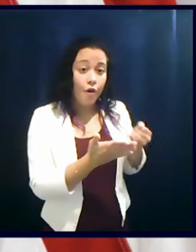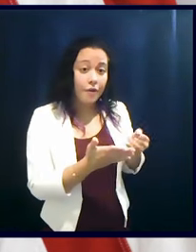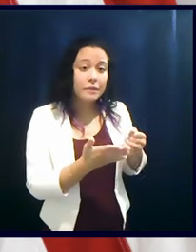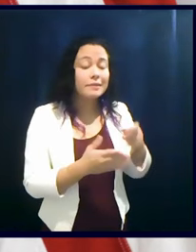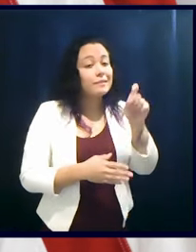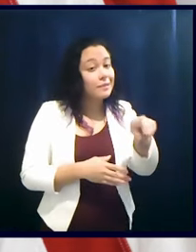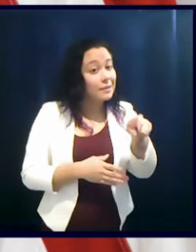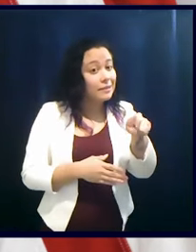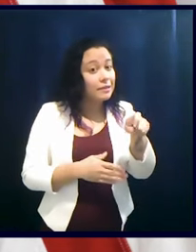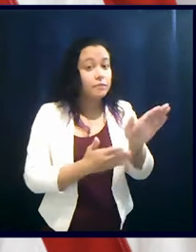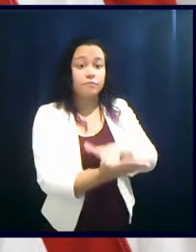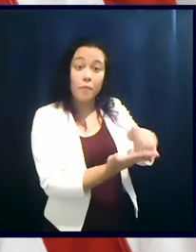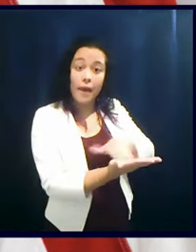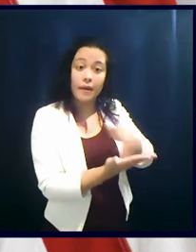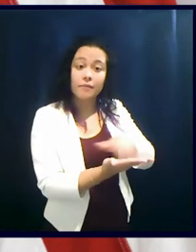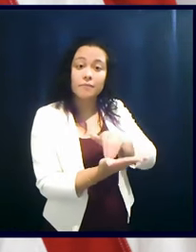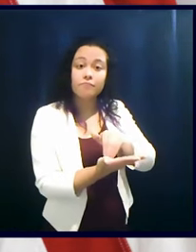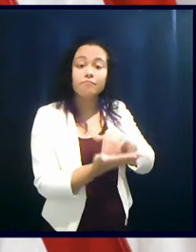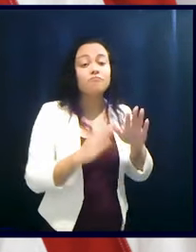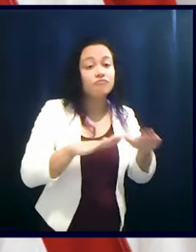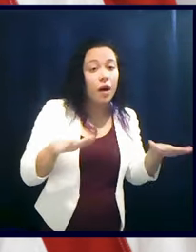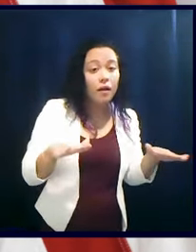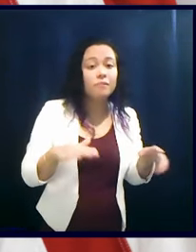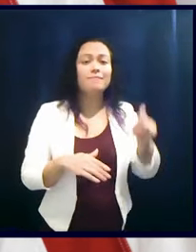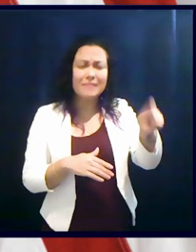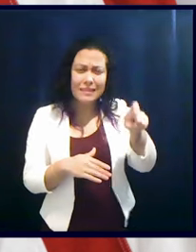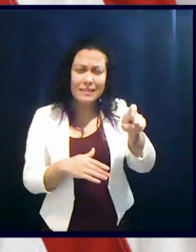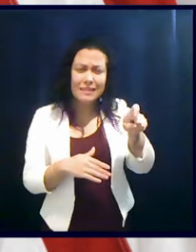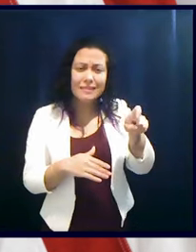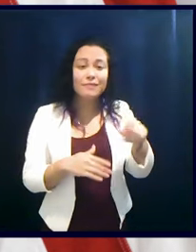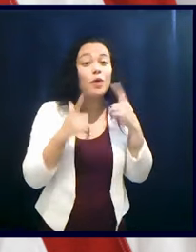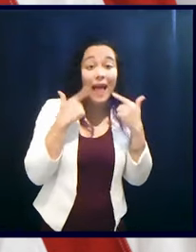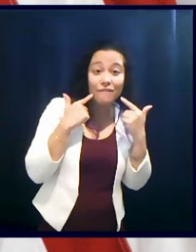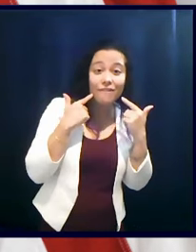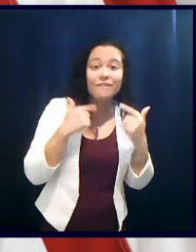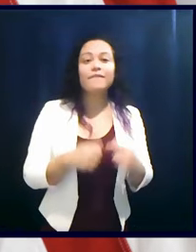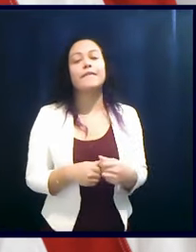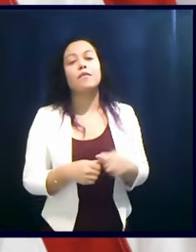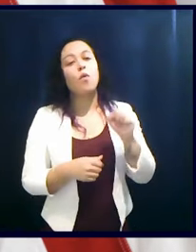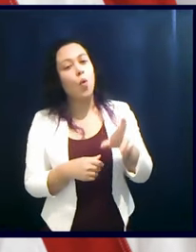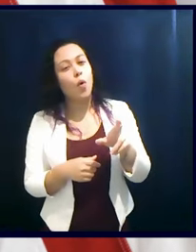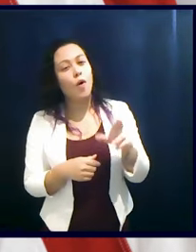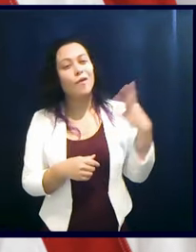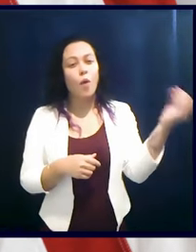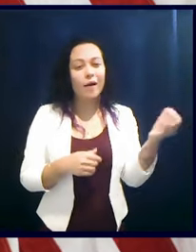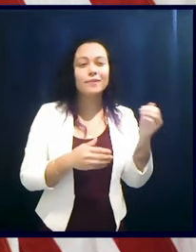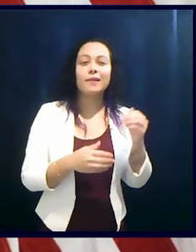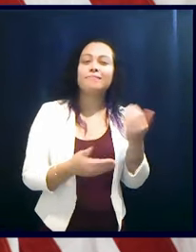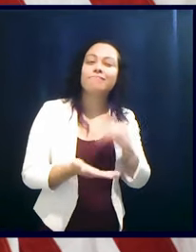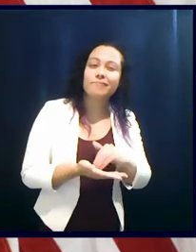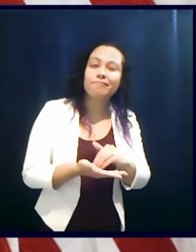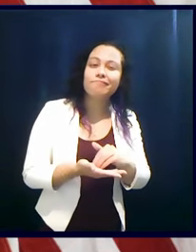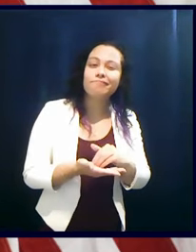to paint? Does a child need to laugh or go outside again?